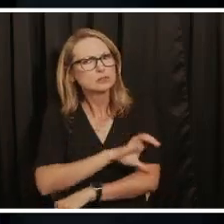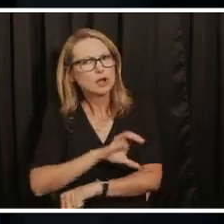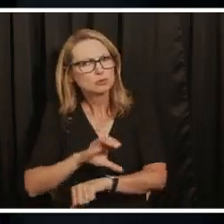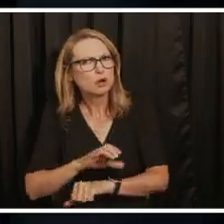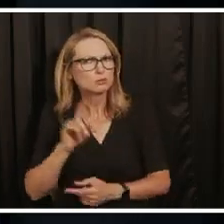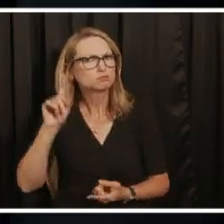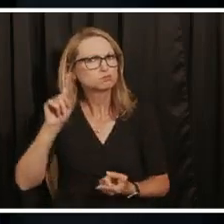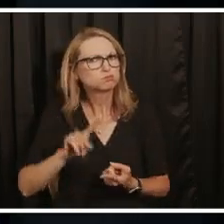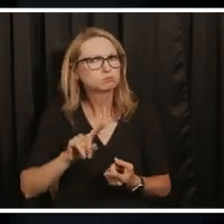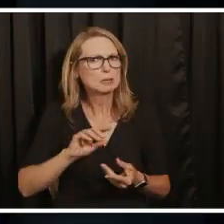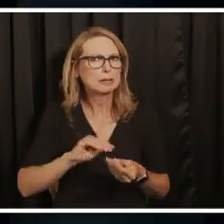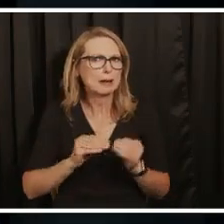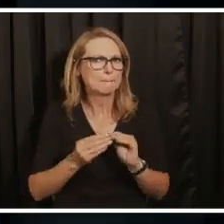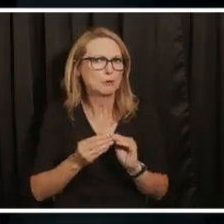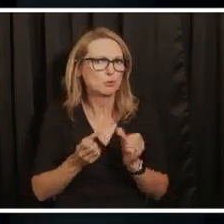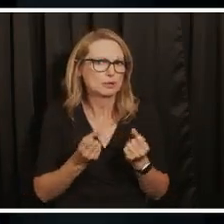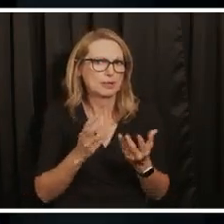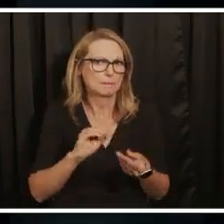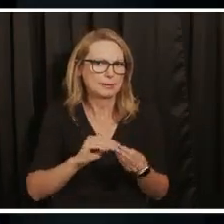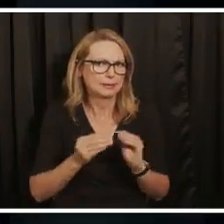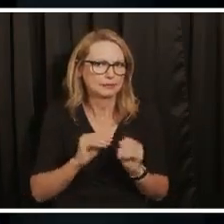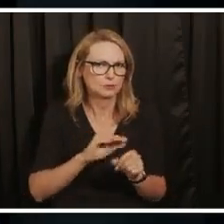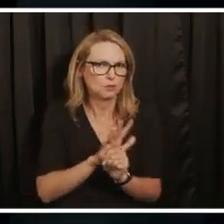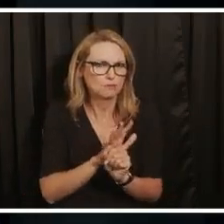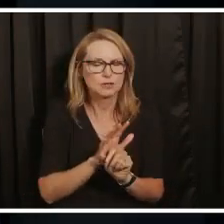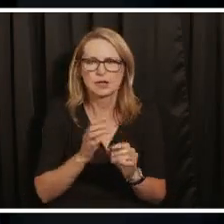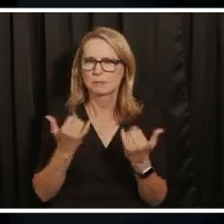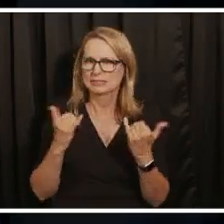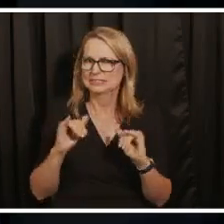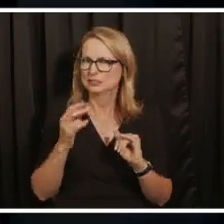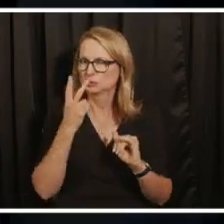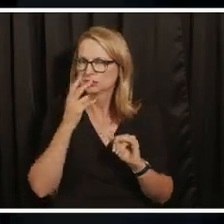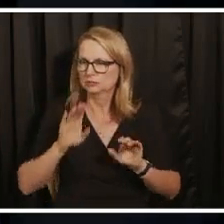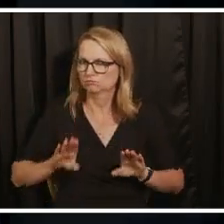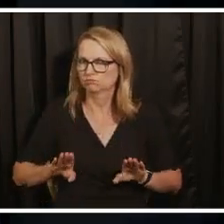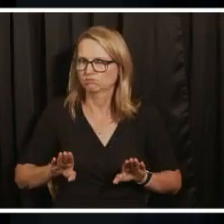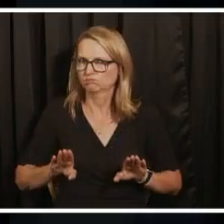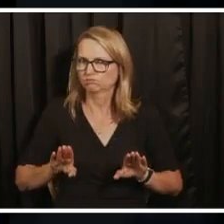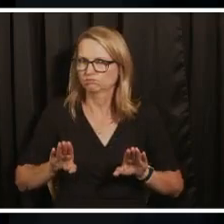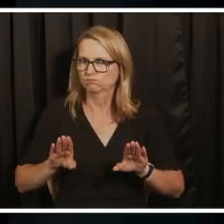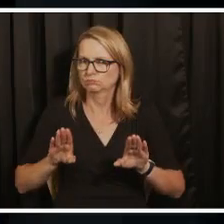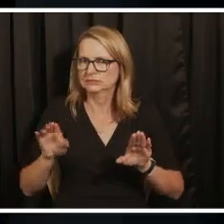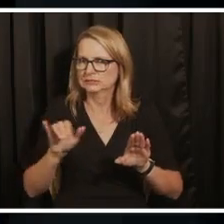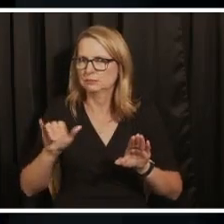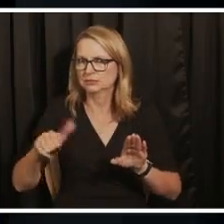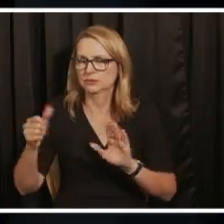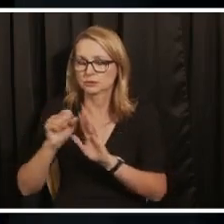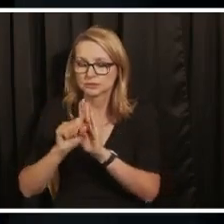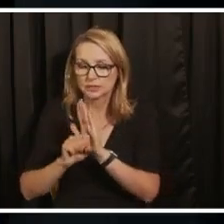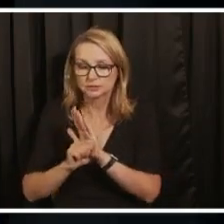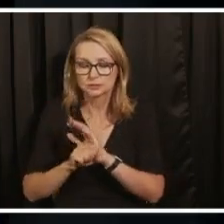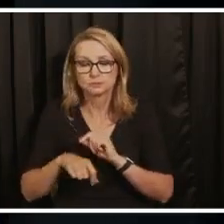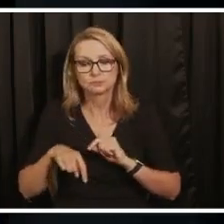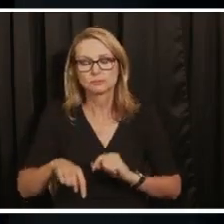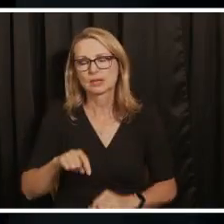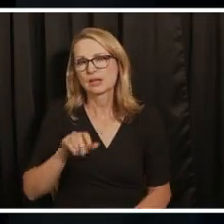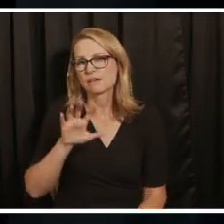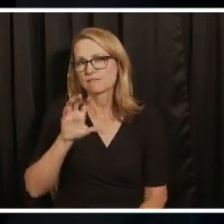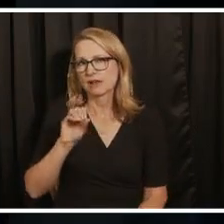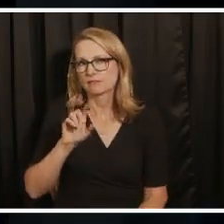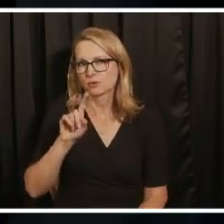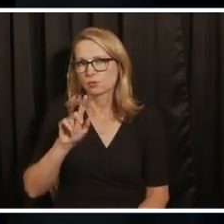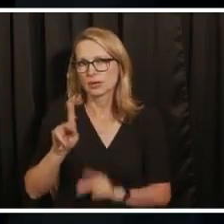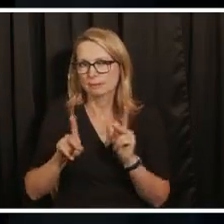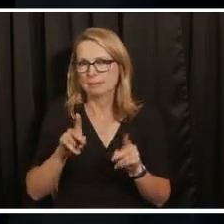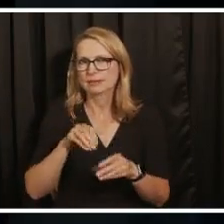incidence. However, we are seeing the same types of increases that they are seeing in other states. We currently have 501 Coloradans that are